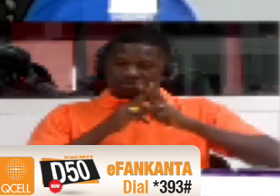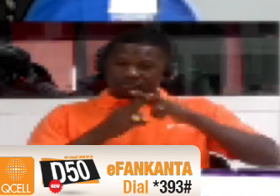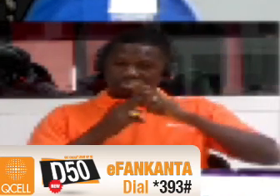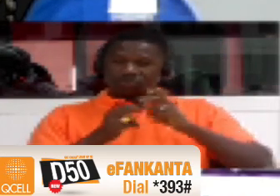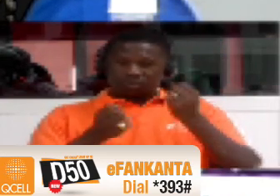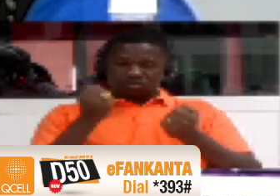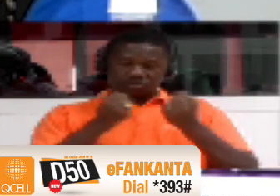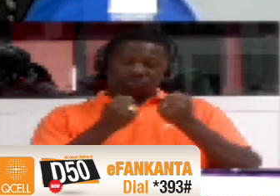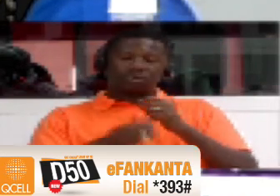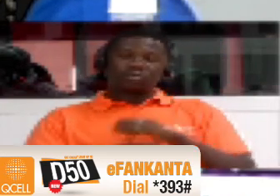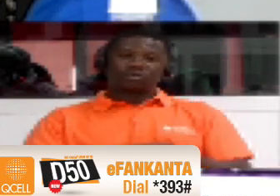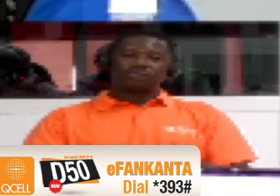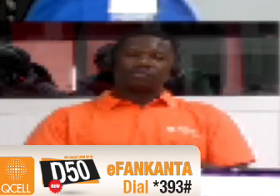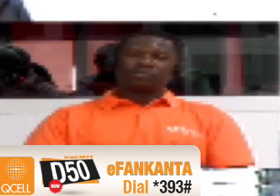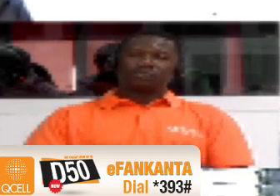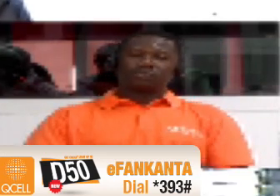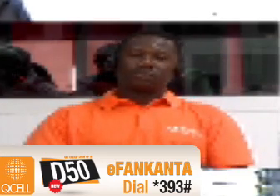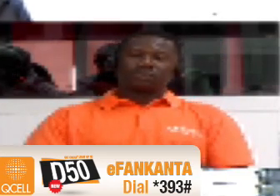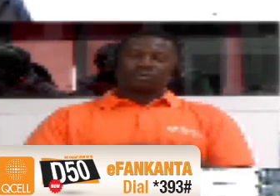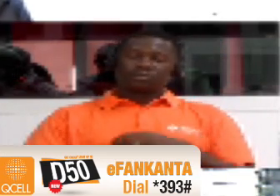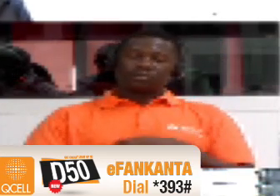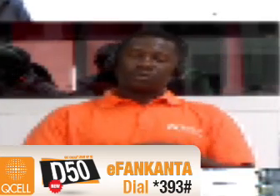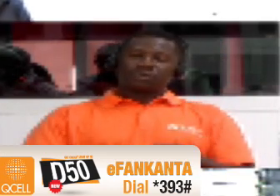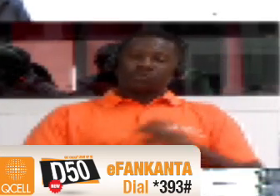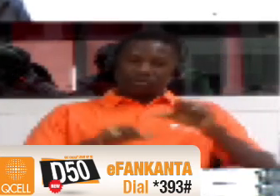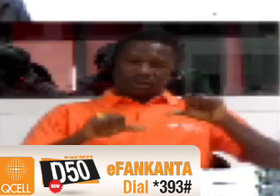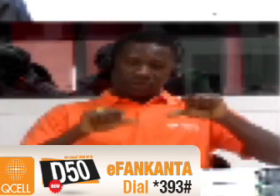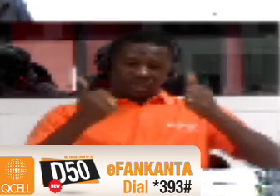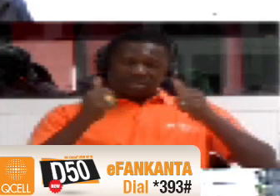automotives. I